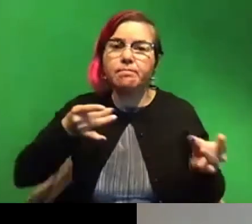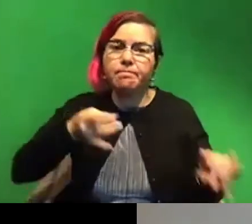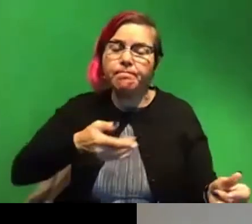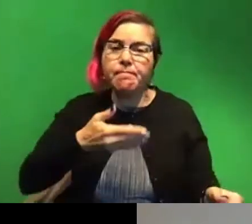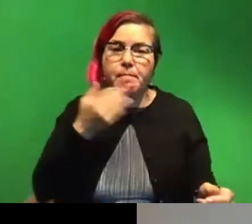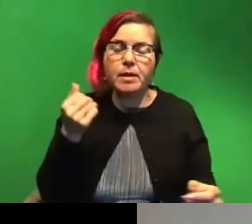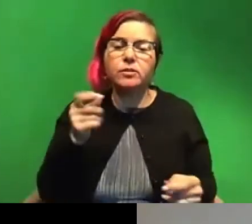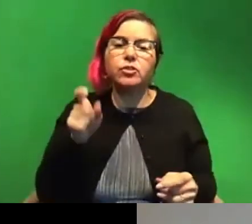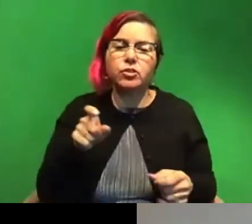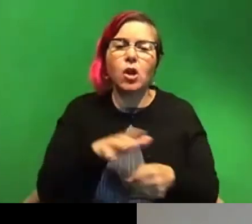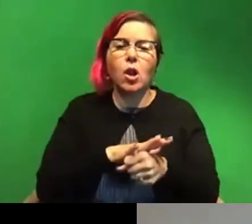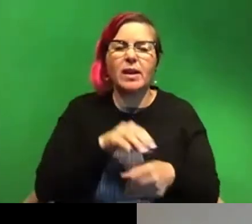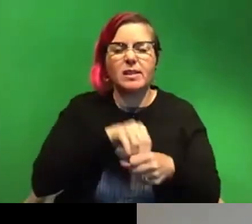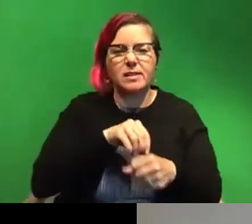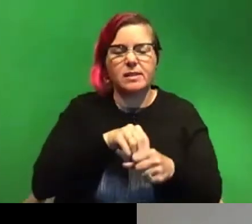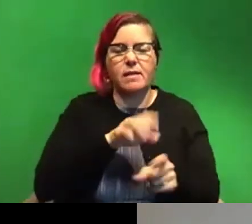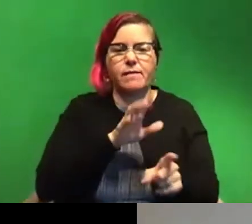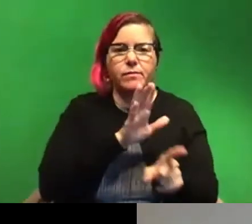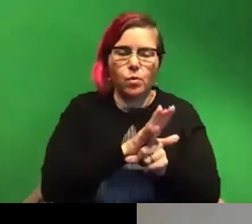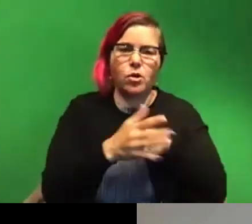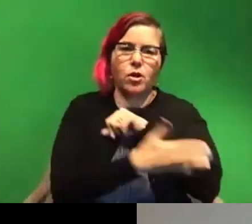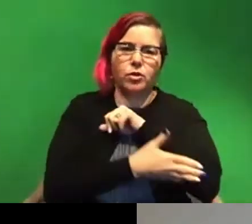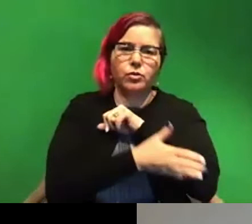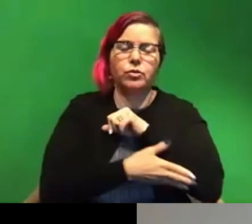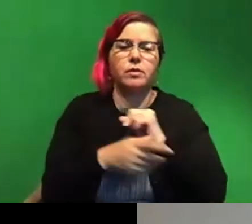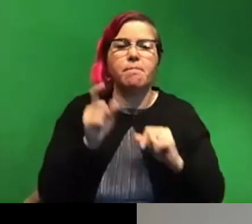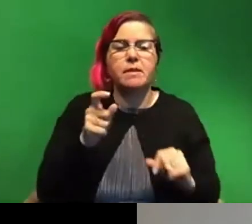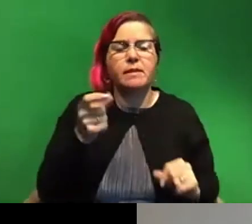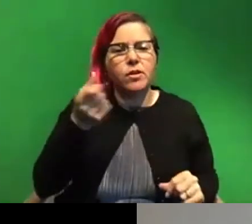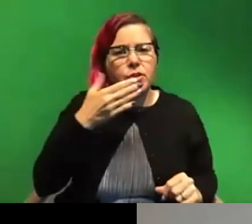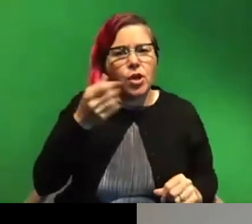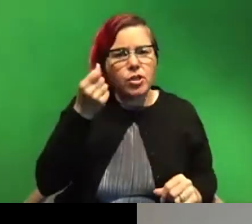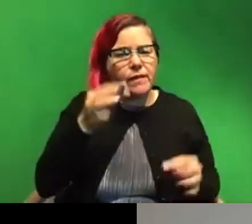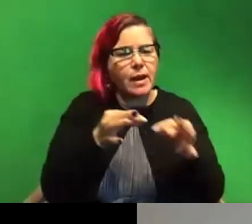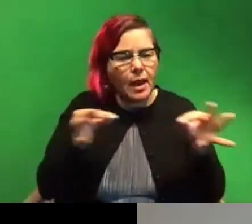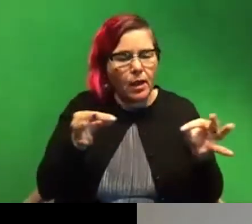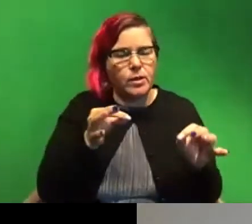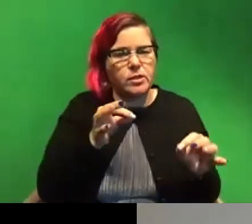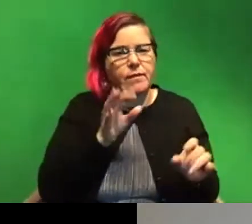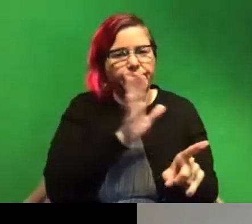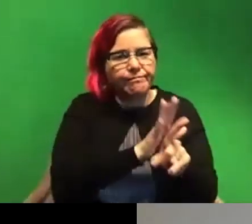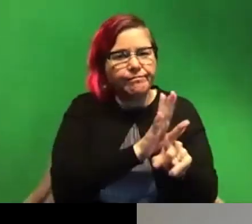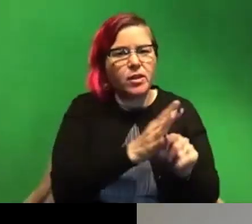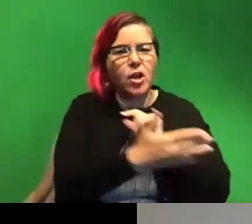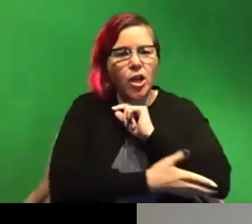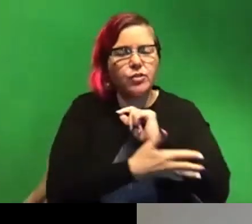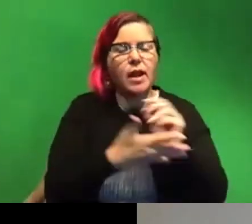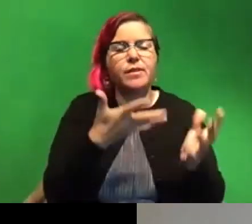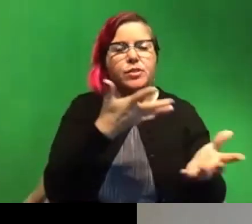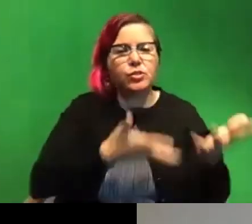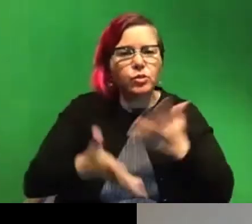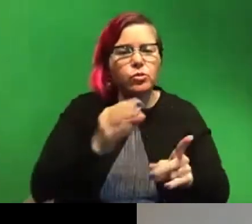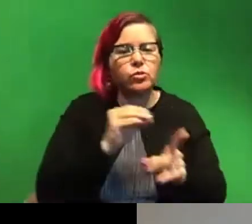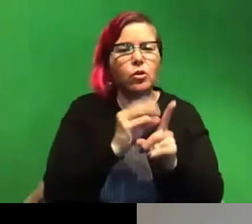actually located inside of your country, because they have to have a really good understanding of the language of that country and of the social dynamic and the